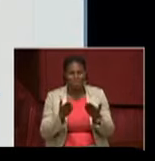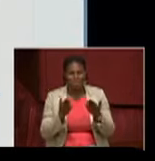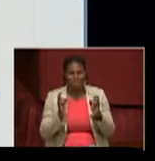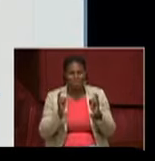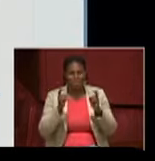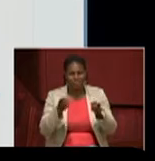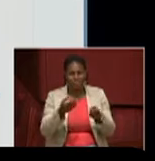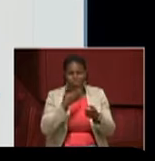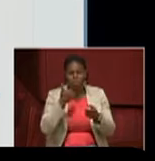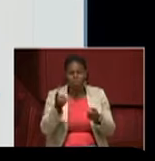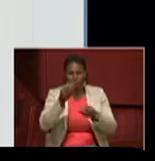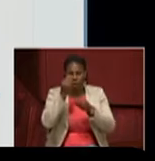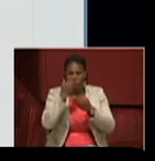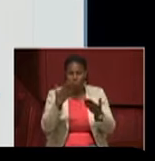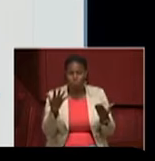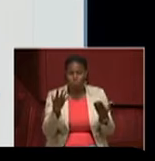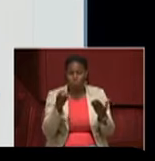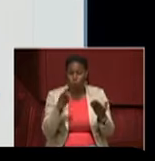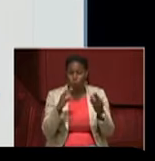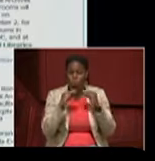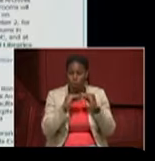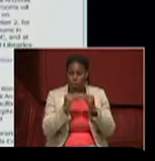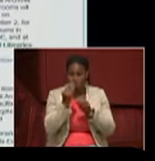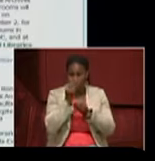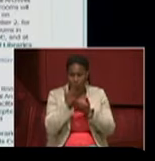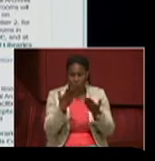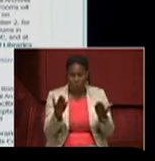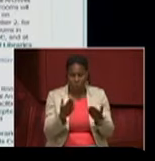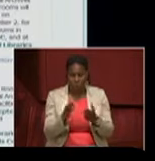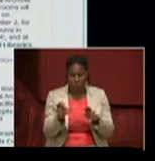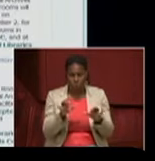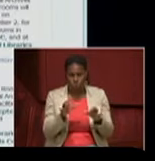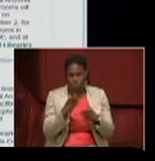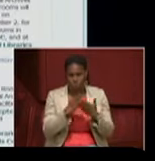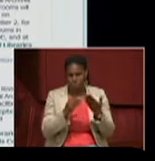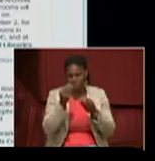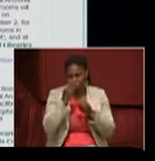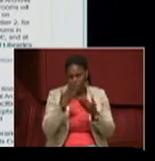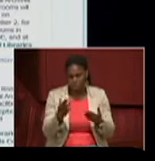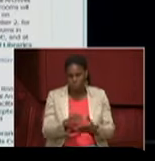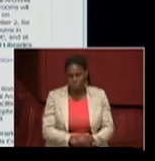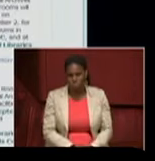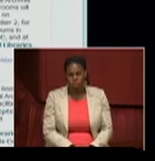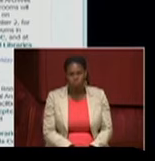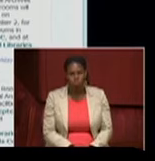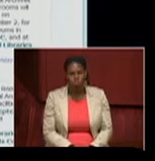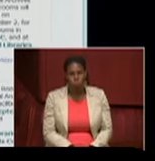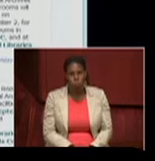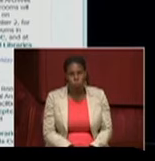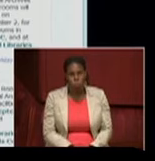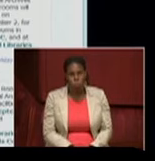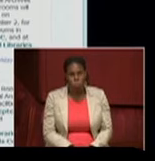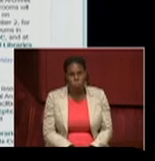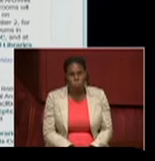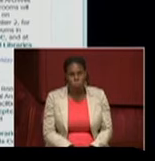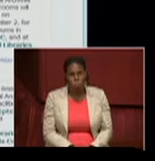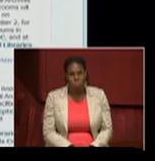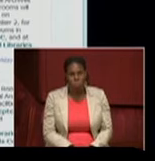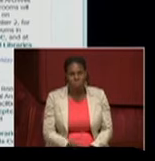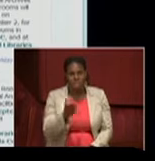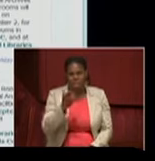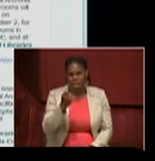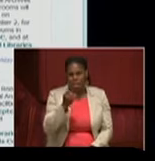better information or more information to give you a better lead to do some research. Now I'm going to go further out of this again. We